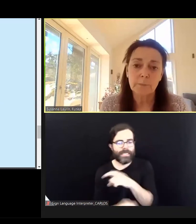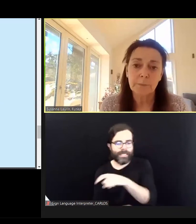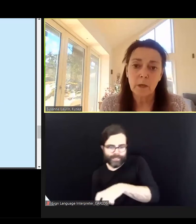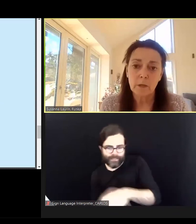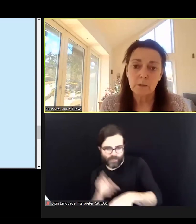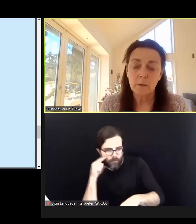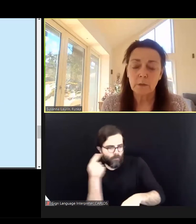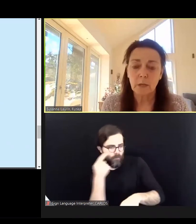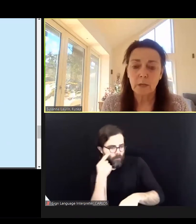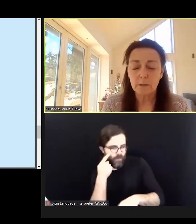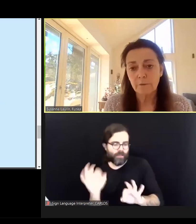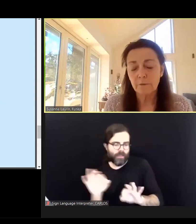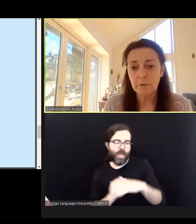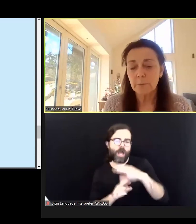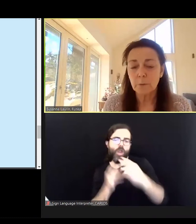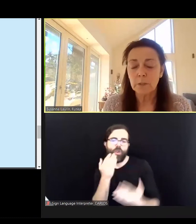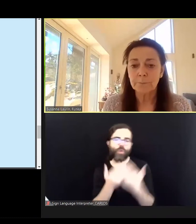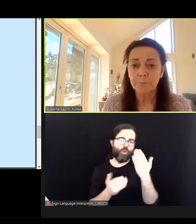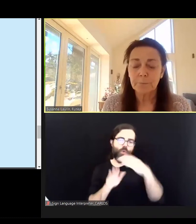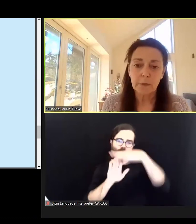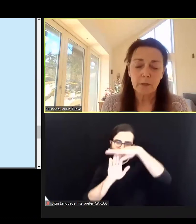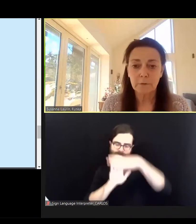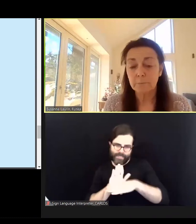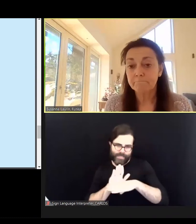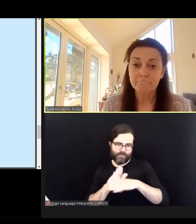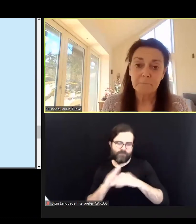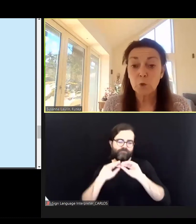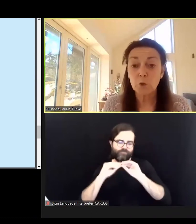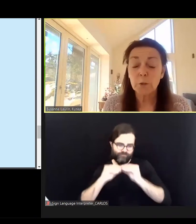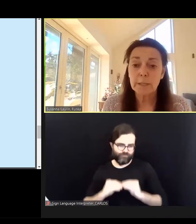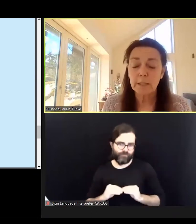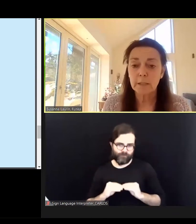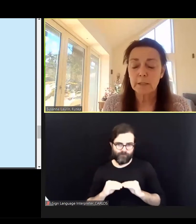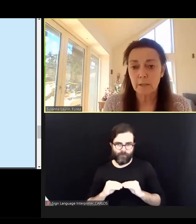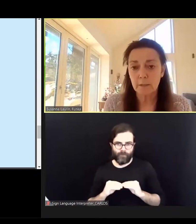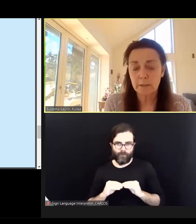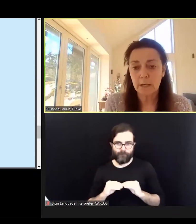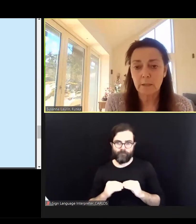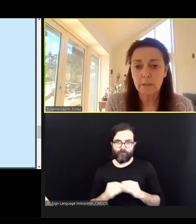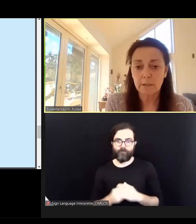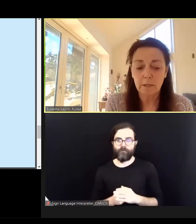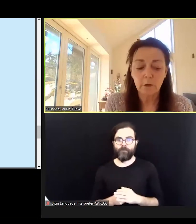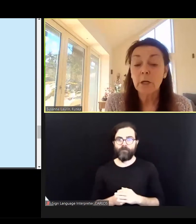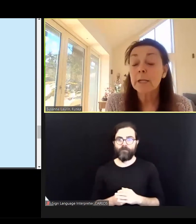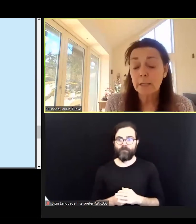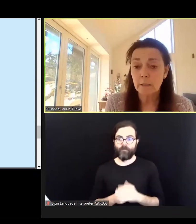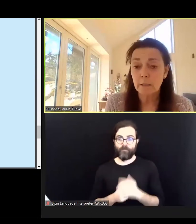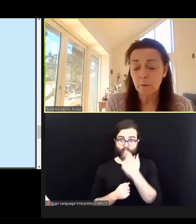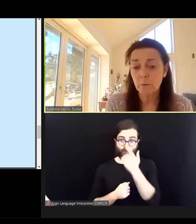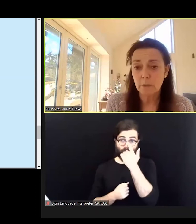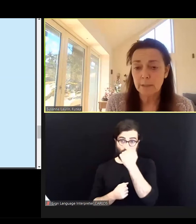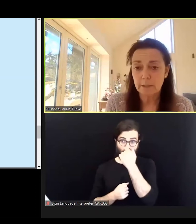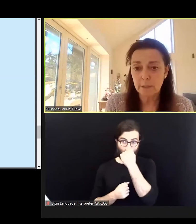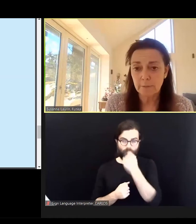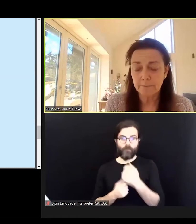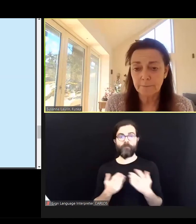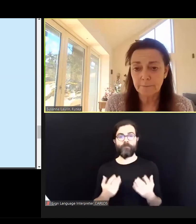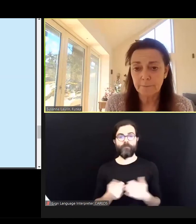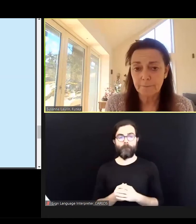June 2025, most likely, because it's a little bit delayed in the starting point. And as you may